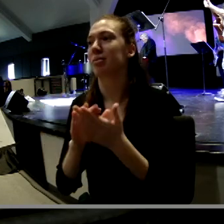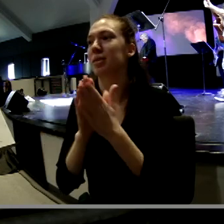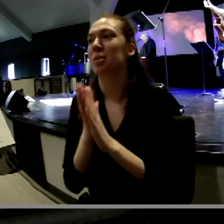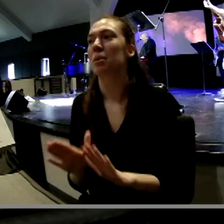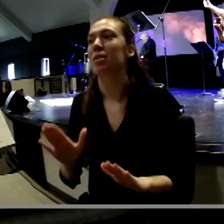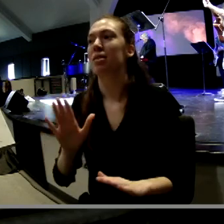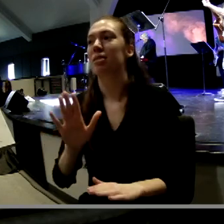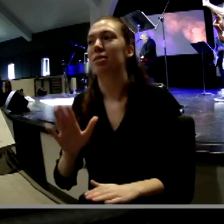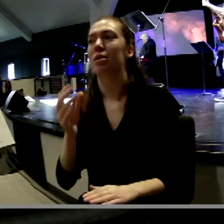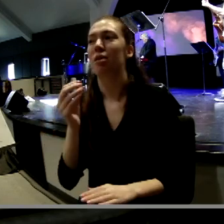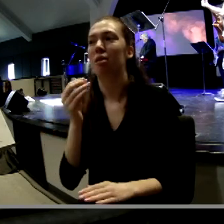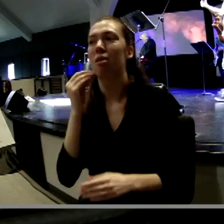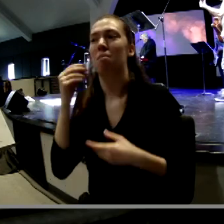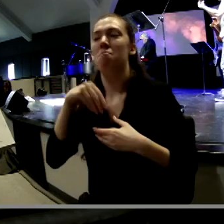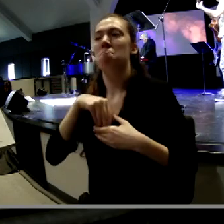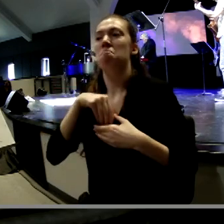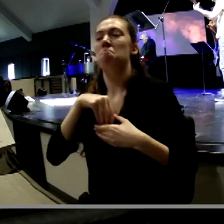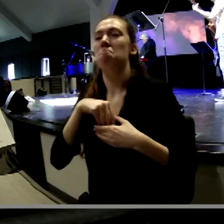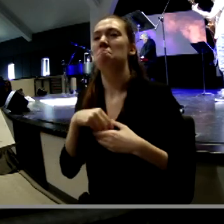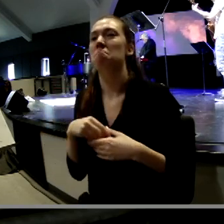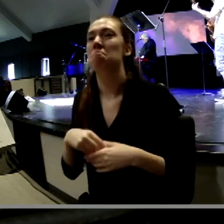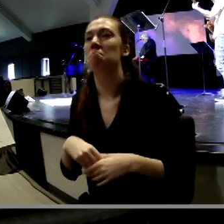trophy. Go get it.